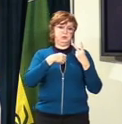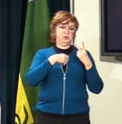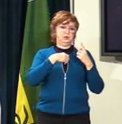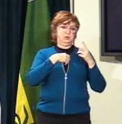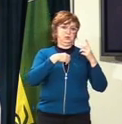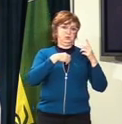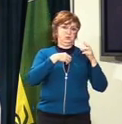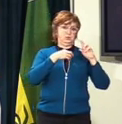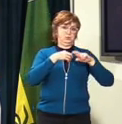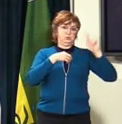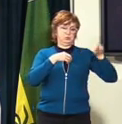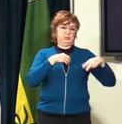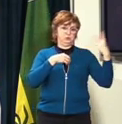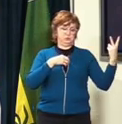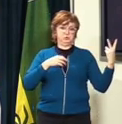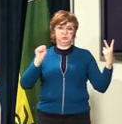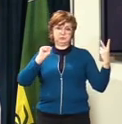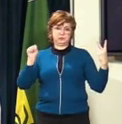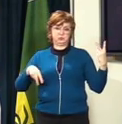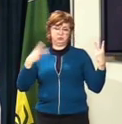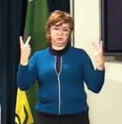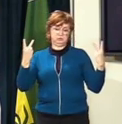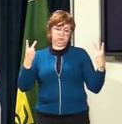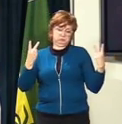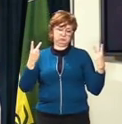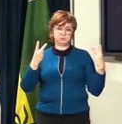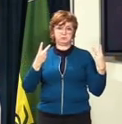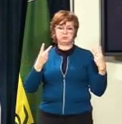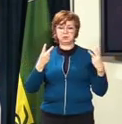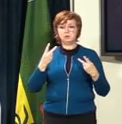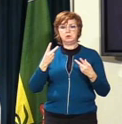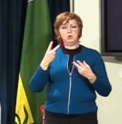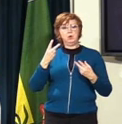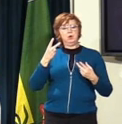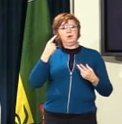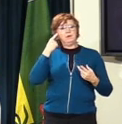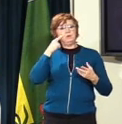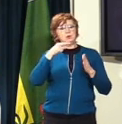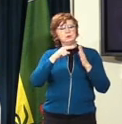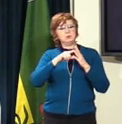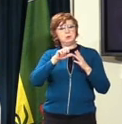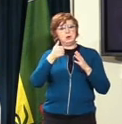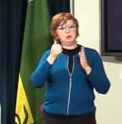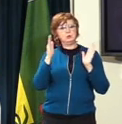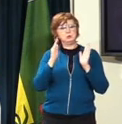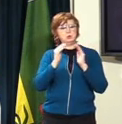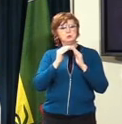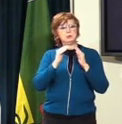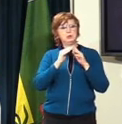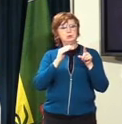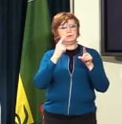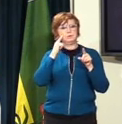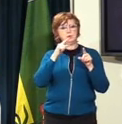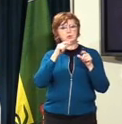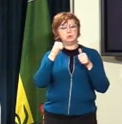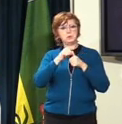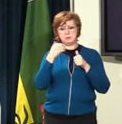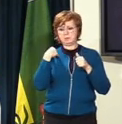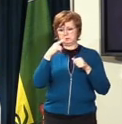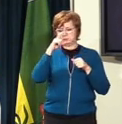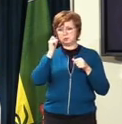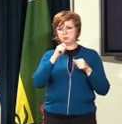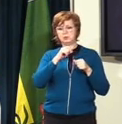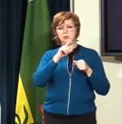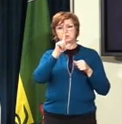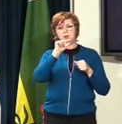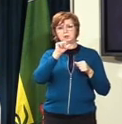people, in Lash and in other communities with communal living settings in the summer, we went door to door with